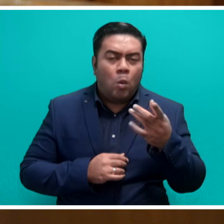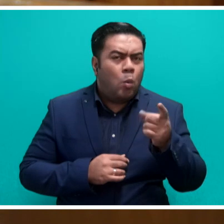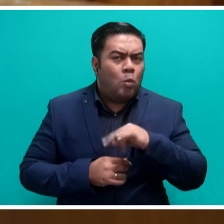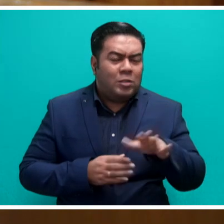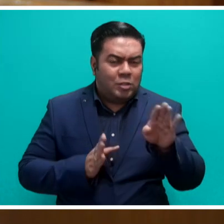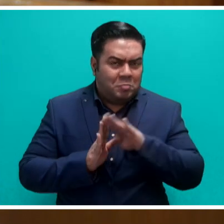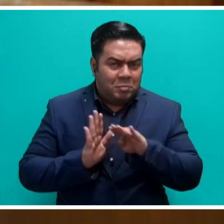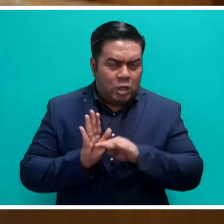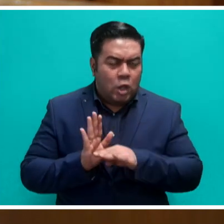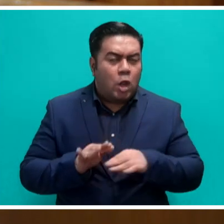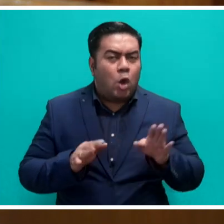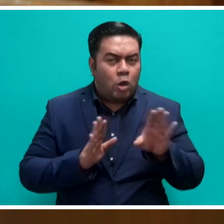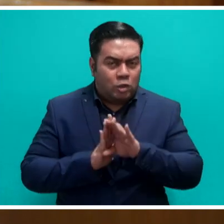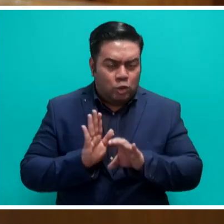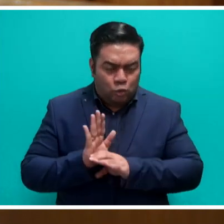Constitution of the Republic of Fiji.